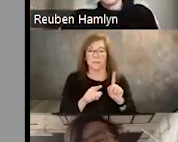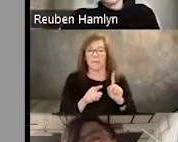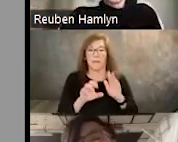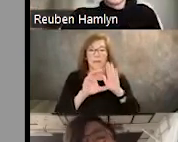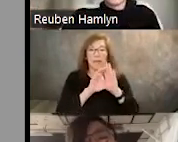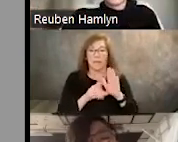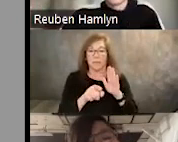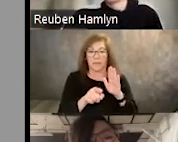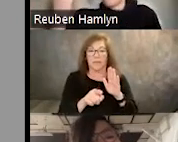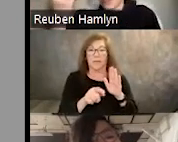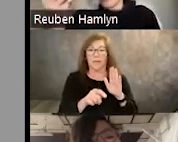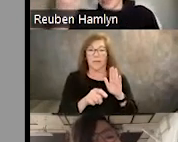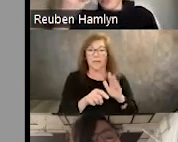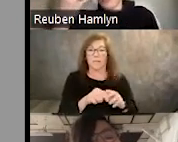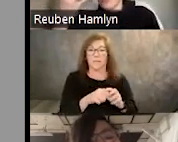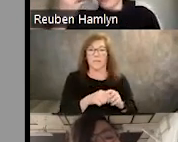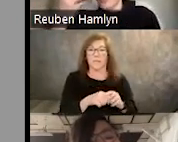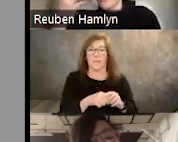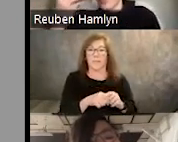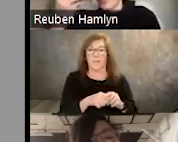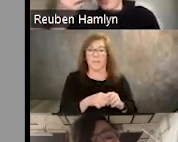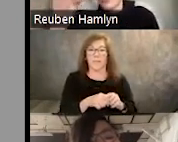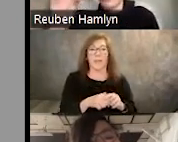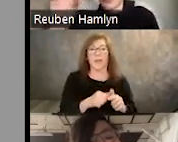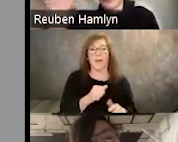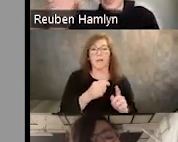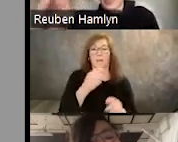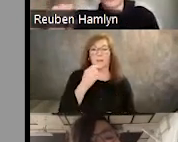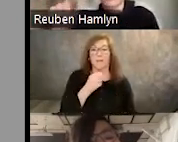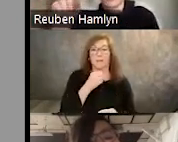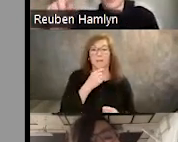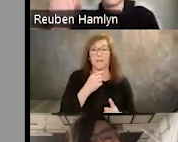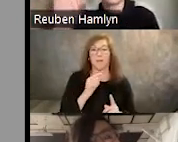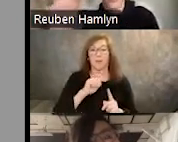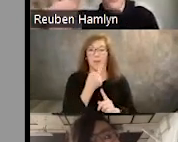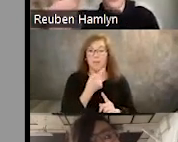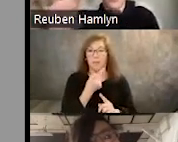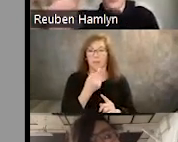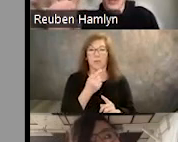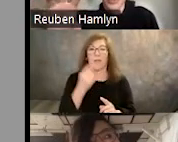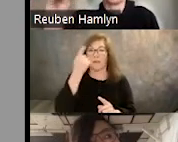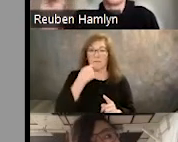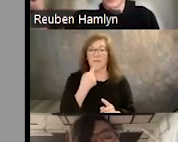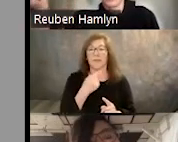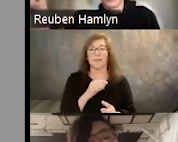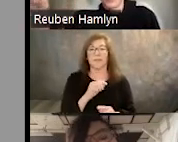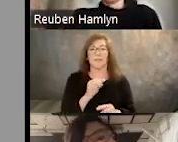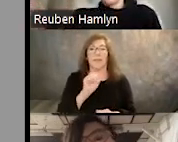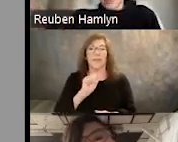here is there's semen edited on the face of the women. The original AI generated image, just the face of the woman. And then